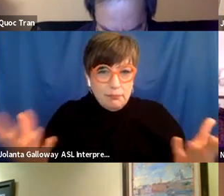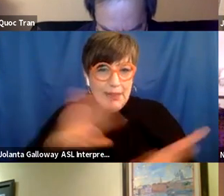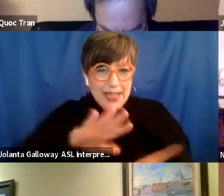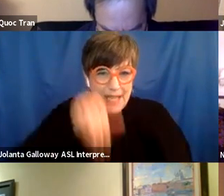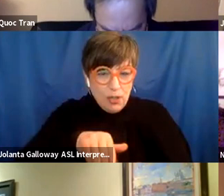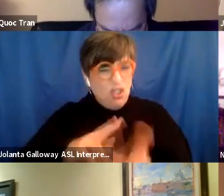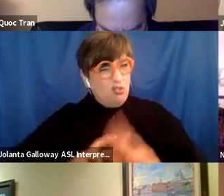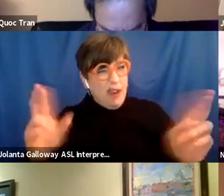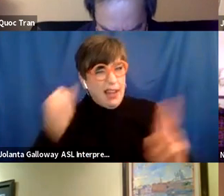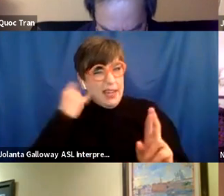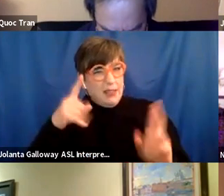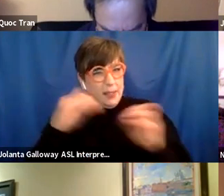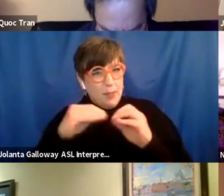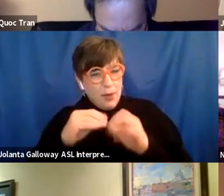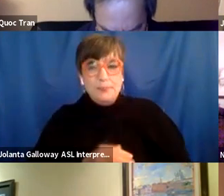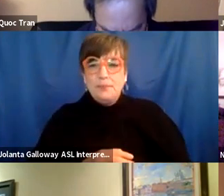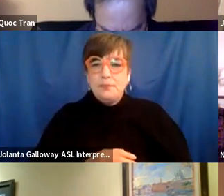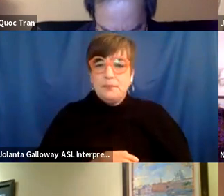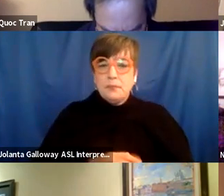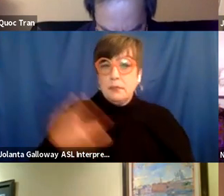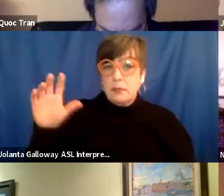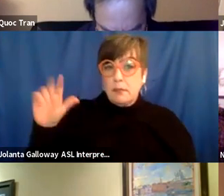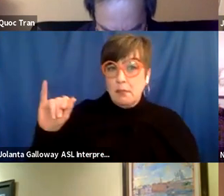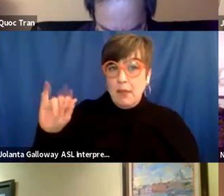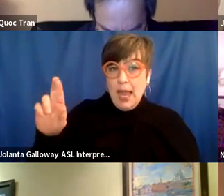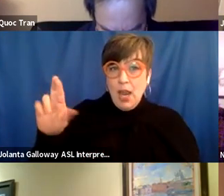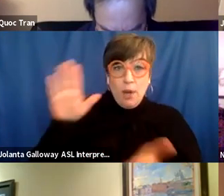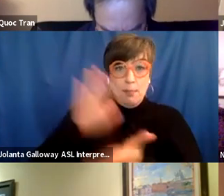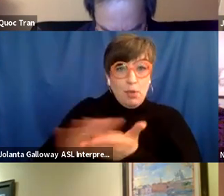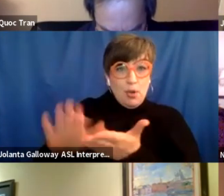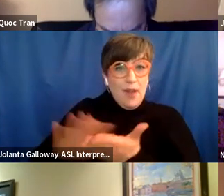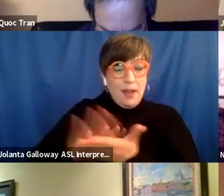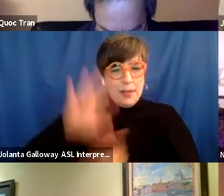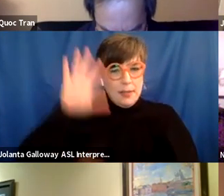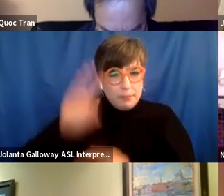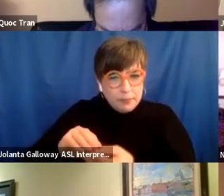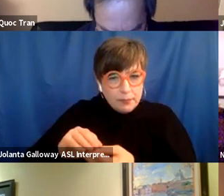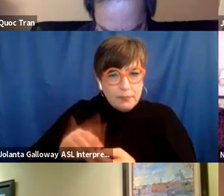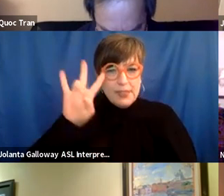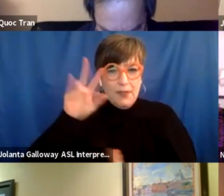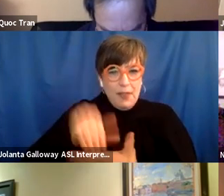We secured 7,500 air purifiers. We've upgraded all of